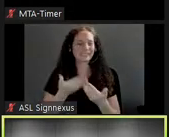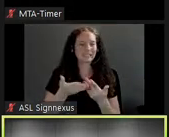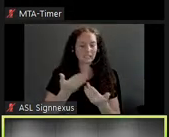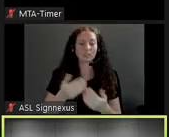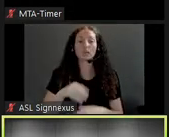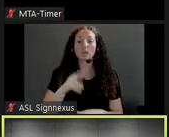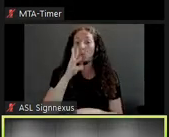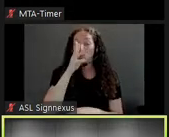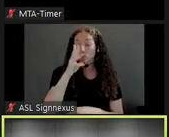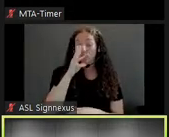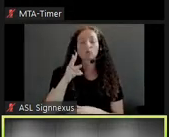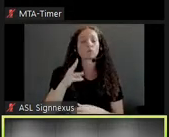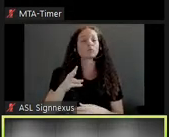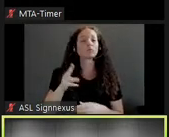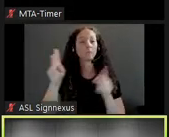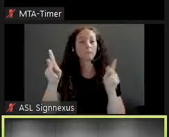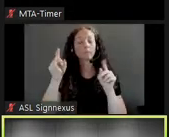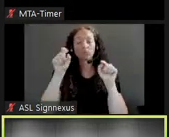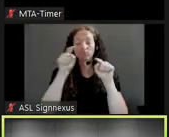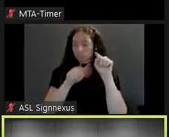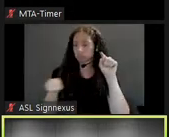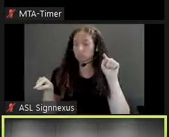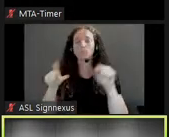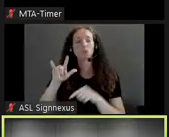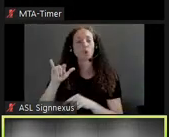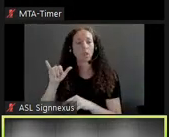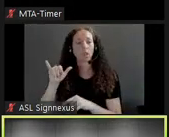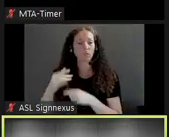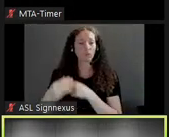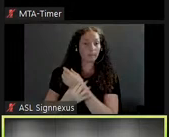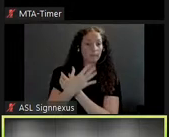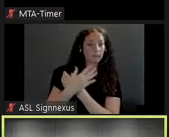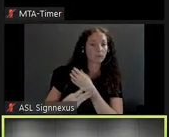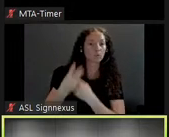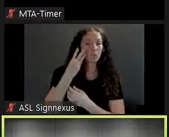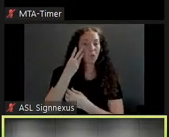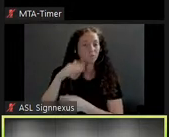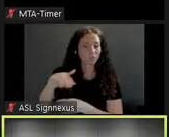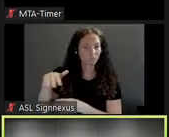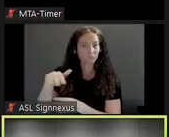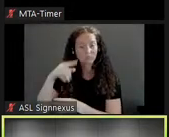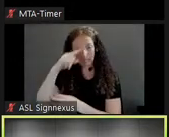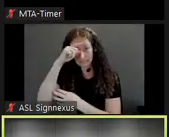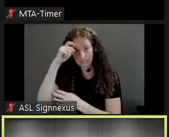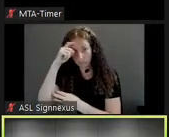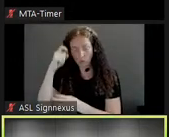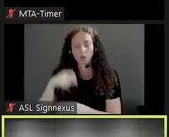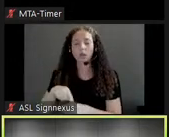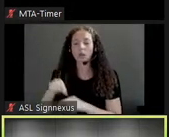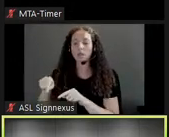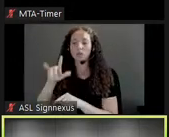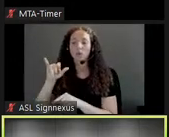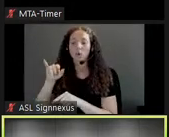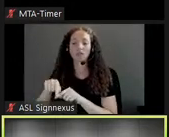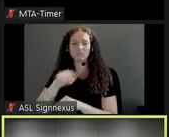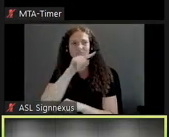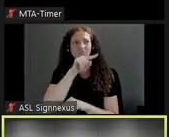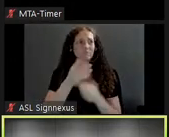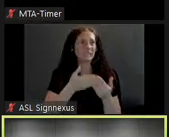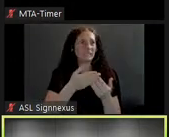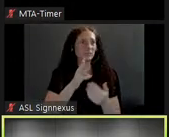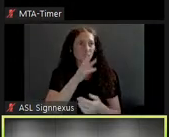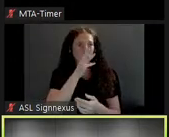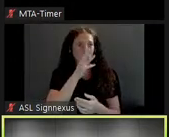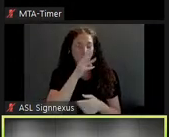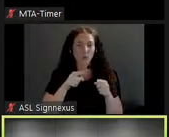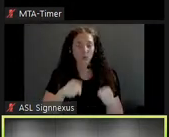to Long Island beaches and wineries in the summer, and Long Island residents to Hudson Valley hiking destinations in the fall. For those of you who continue to use